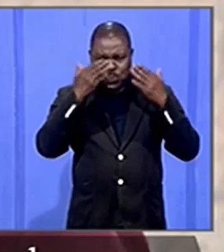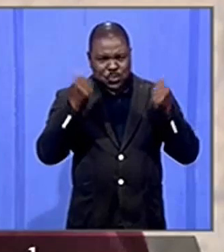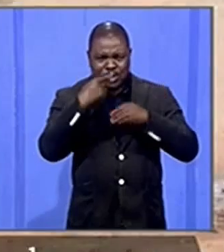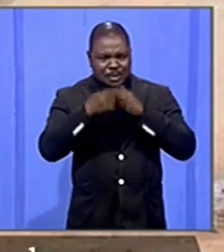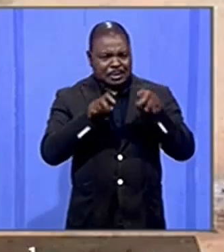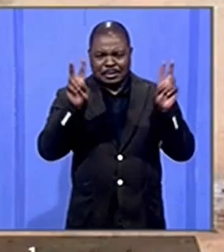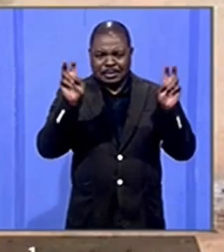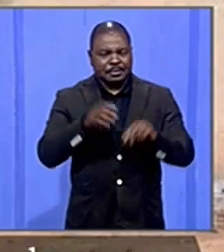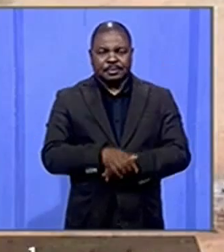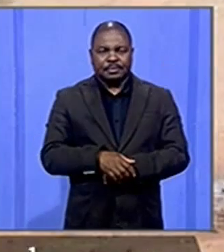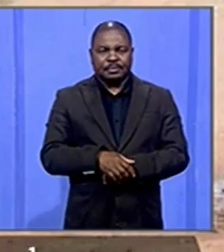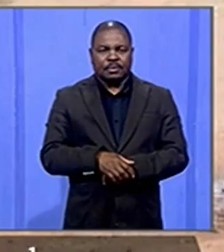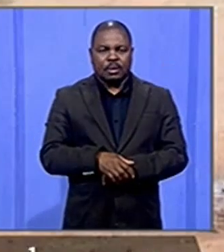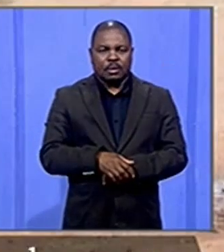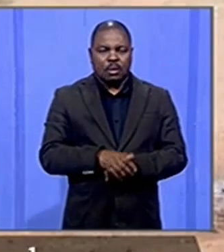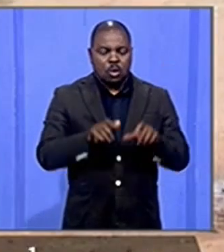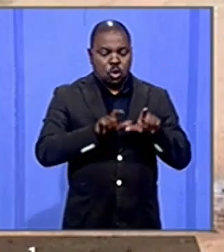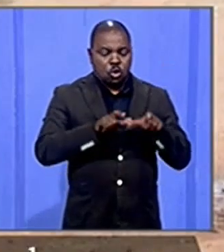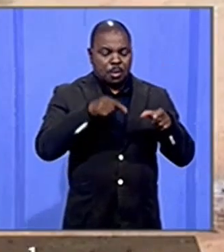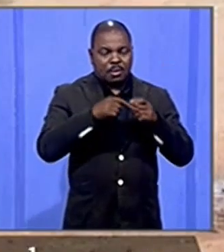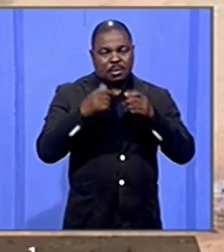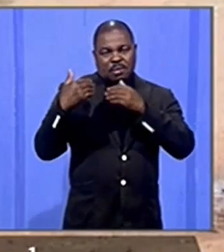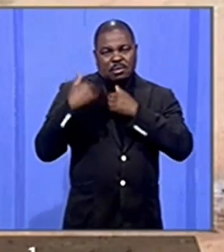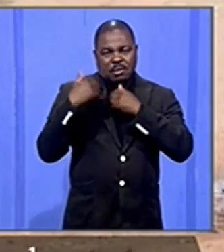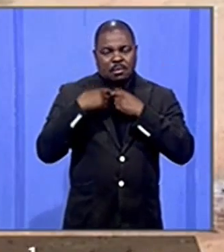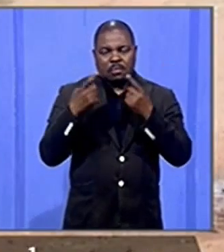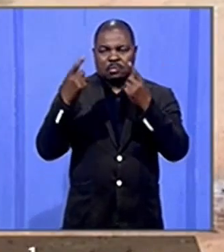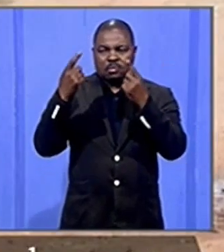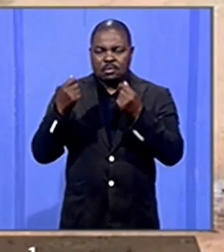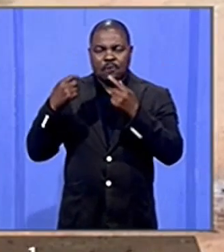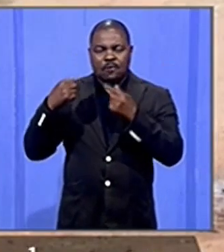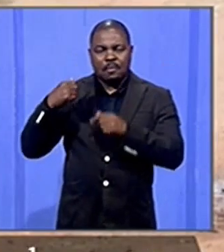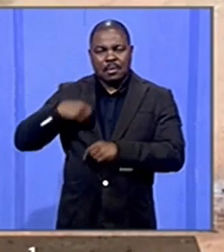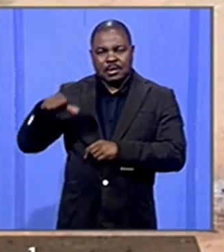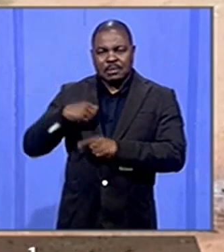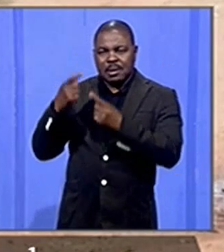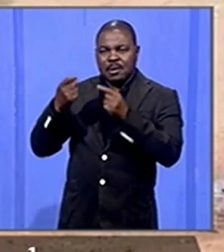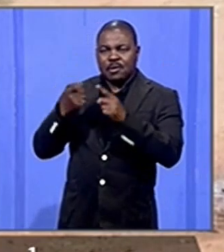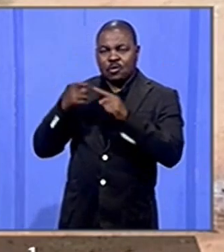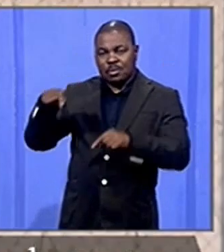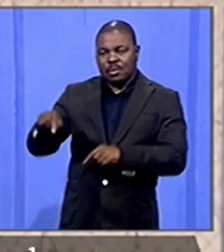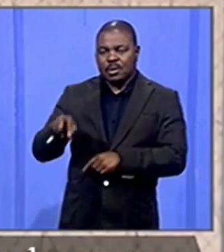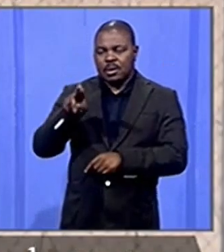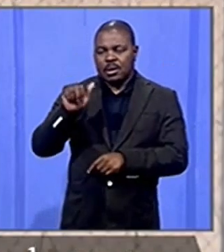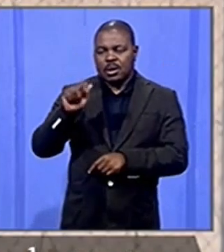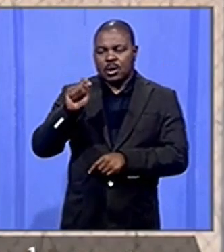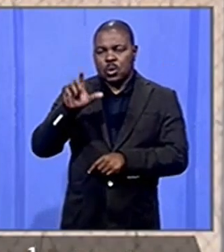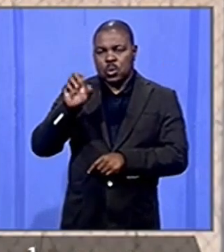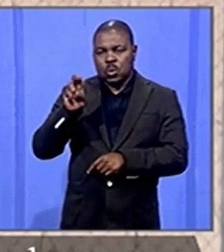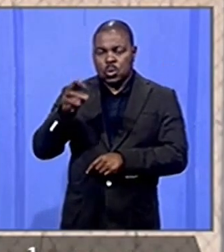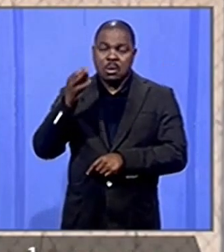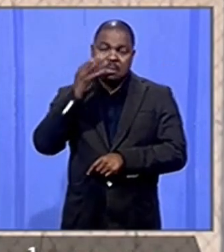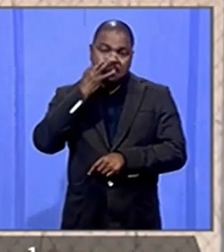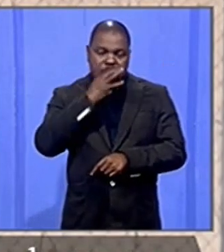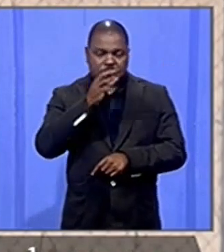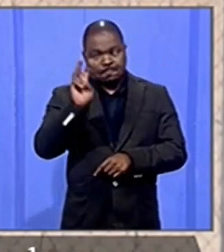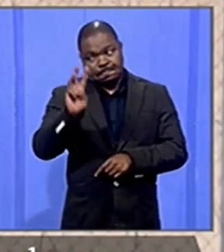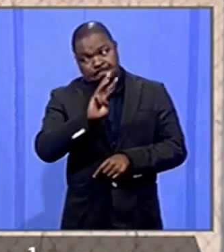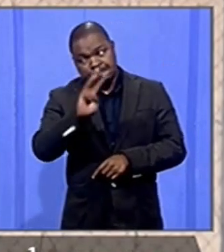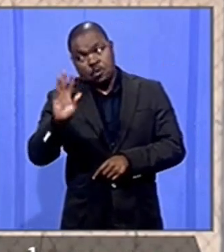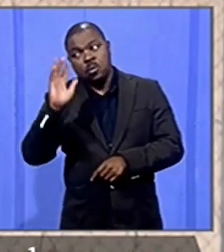sekolo. Komiti eo ya lantlhoko tsamaiso ya matlole a dimmasepala kwa mmasepaleng wa selegae wa Ratlou e tshoseditse go tsaya dikgato